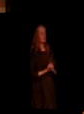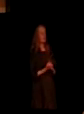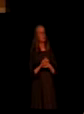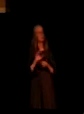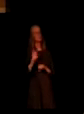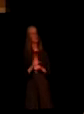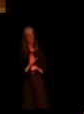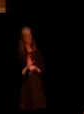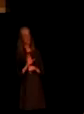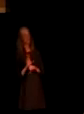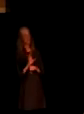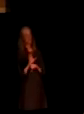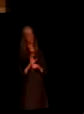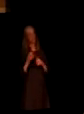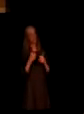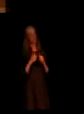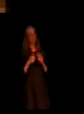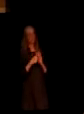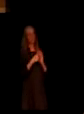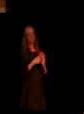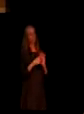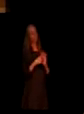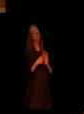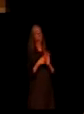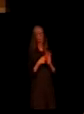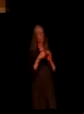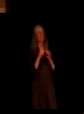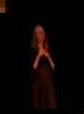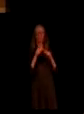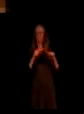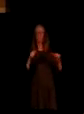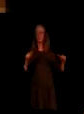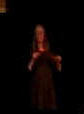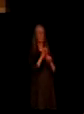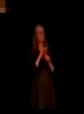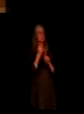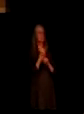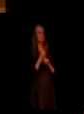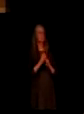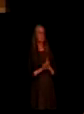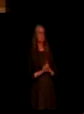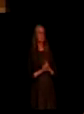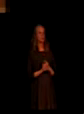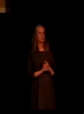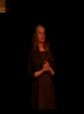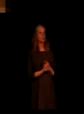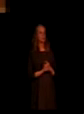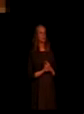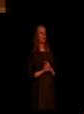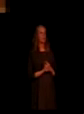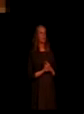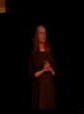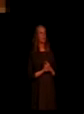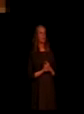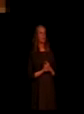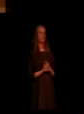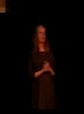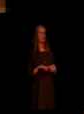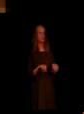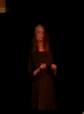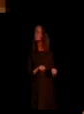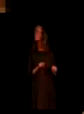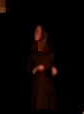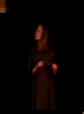simply try to represent that fact with all these different scenario runs. And so we really could end